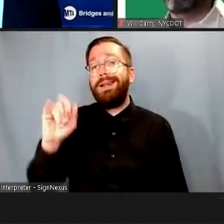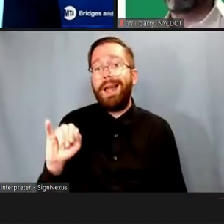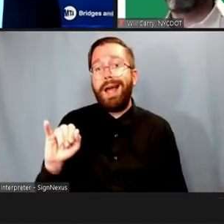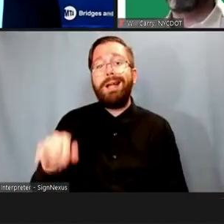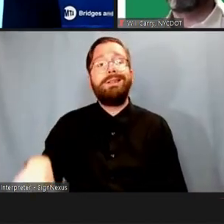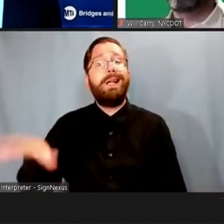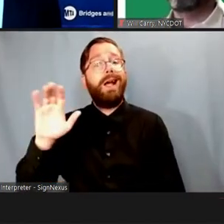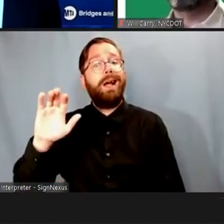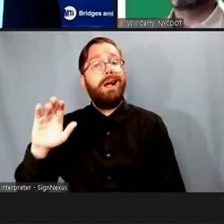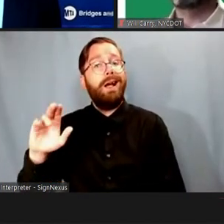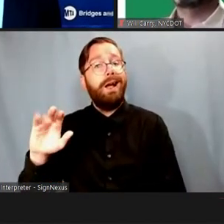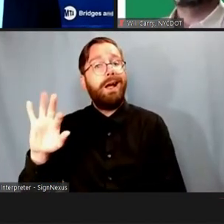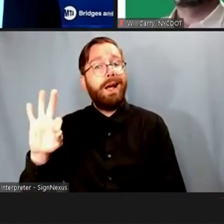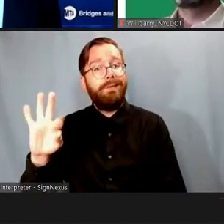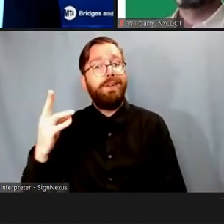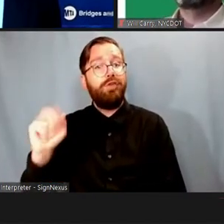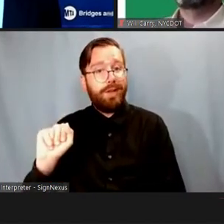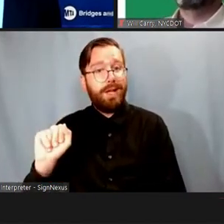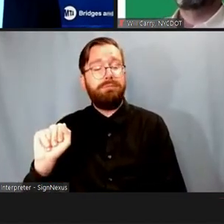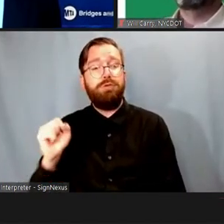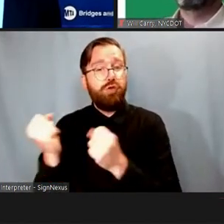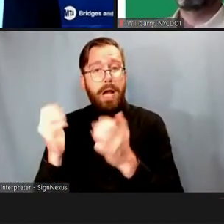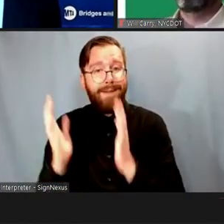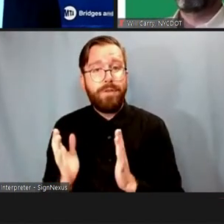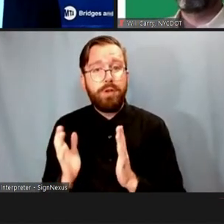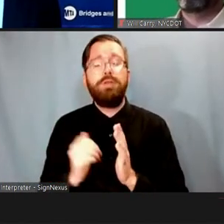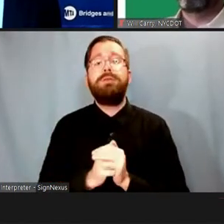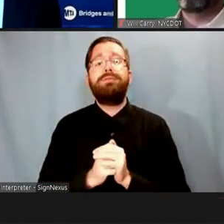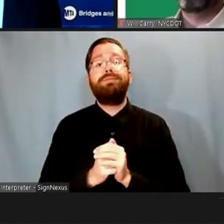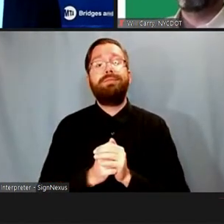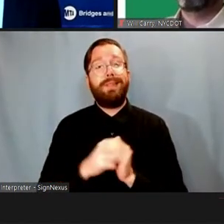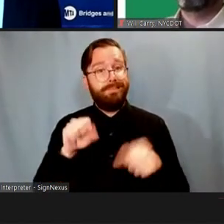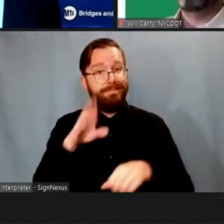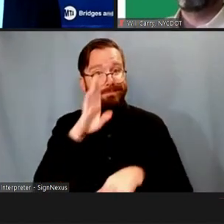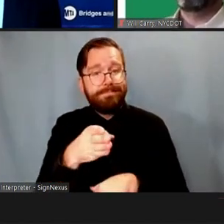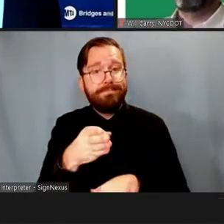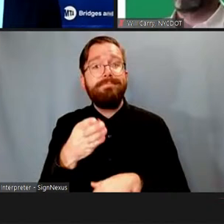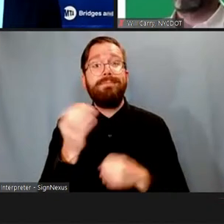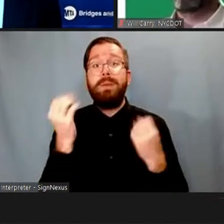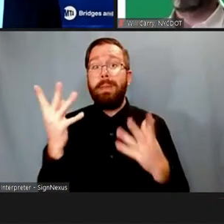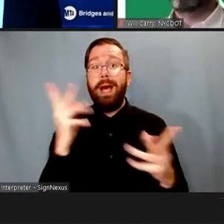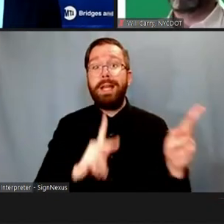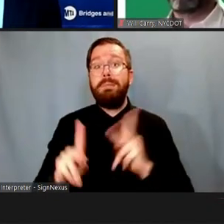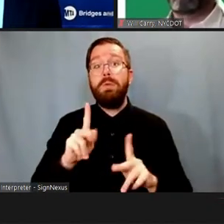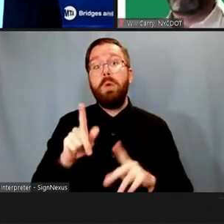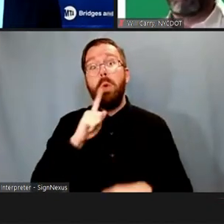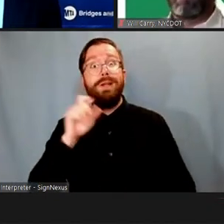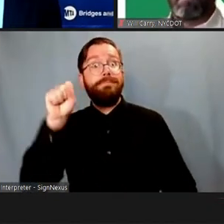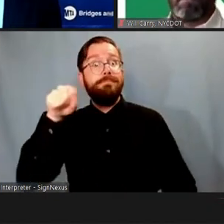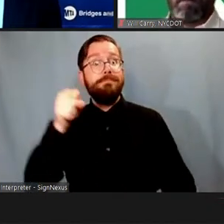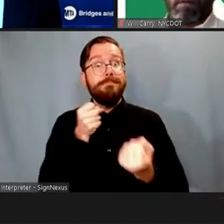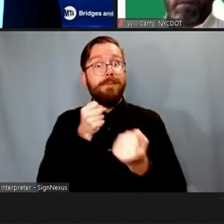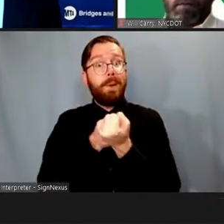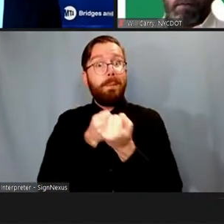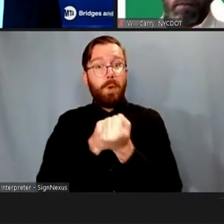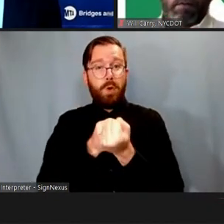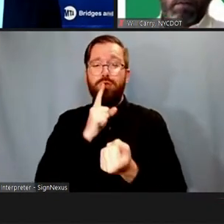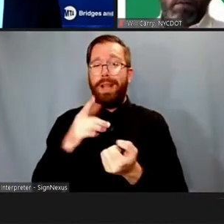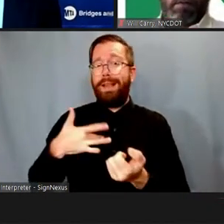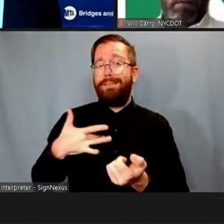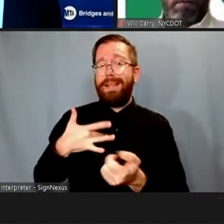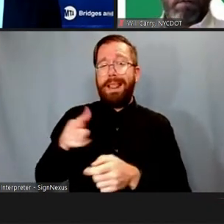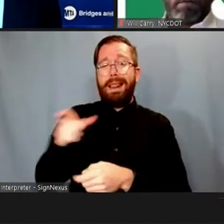this if i'm being blunt those who commented this for this had an air of privilege meanwhile others who are speaking as if their